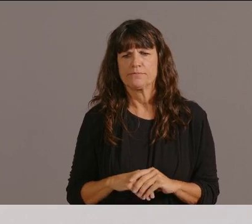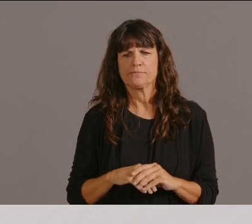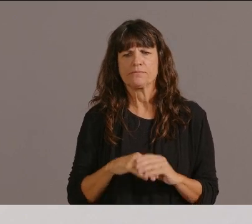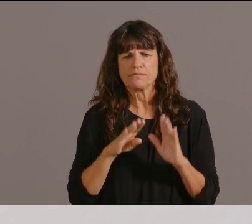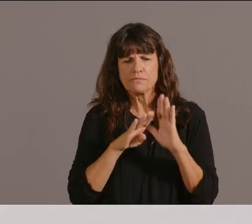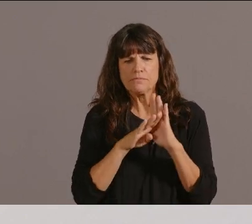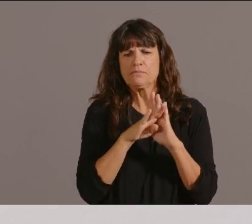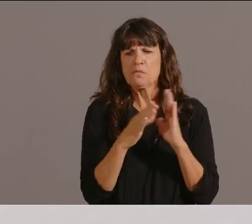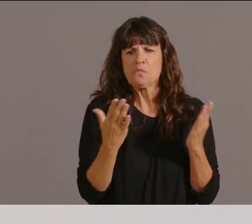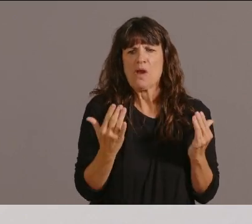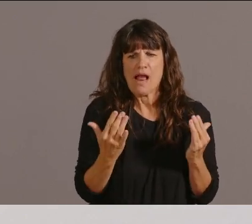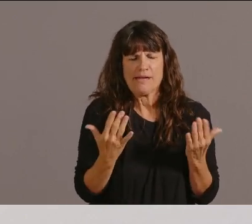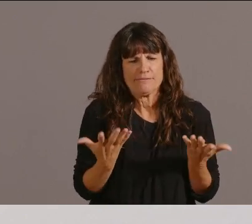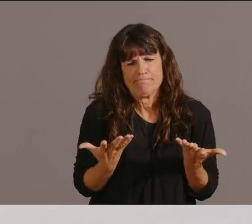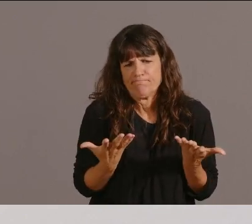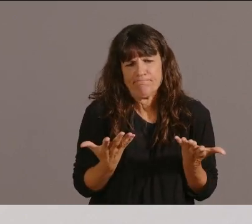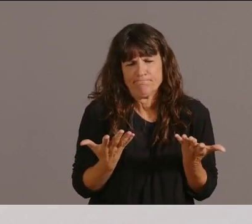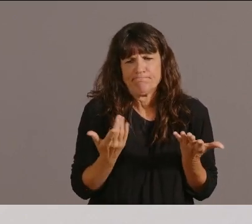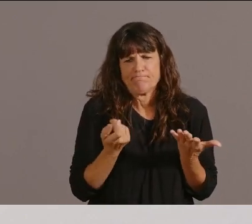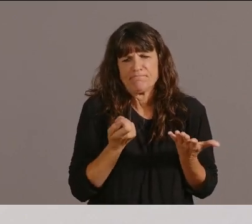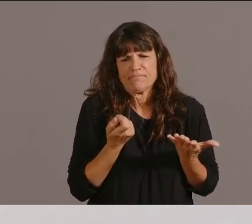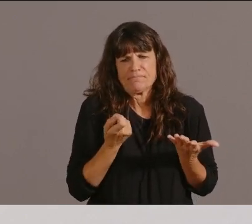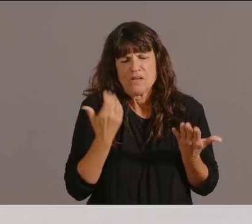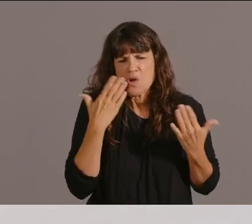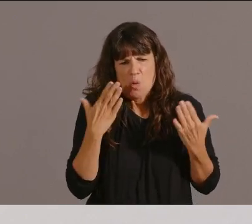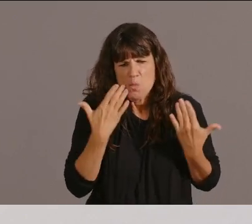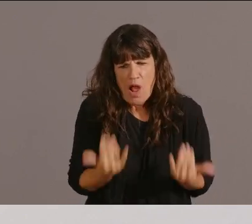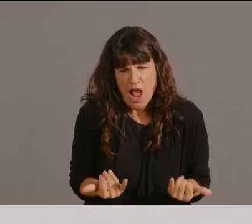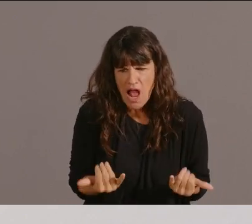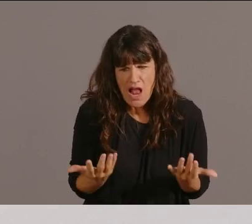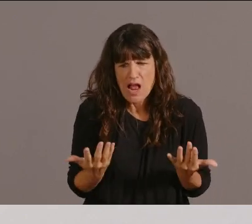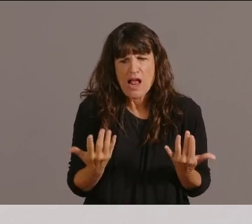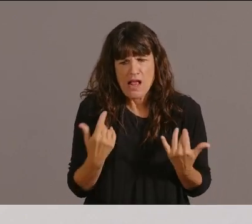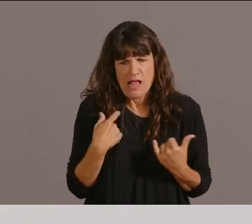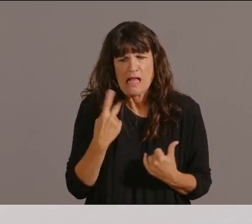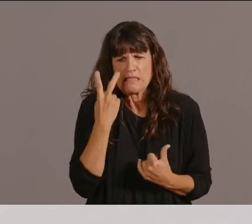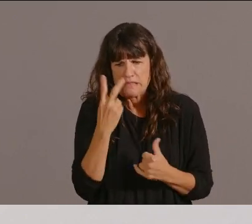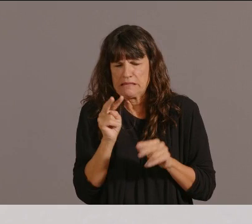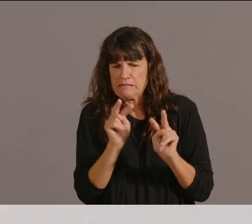But yeah, we've seen the same thing over the last couple of days.